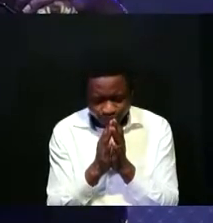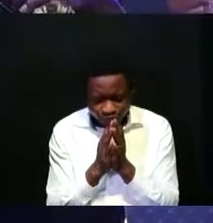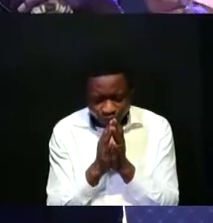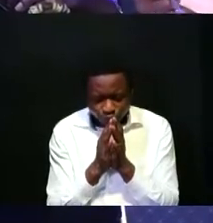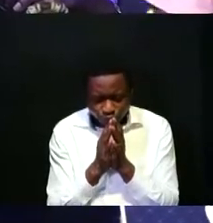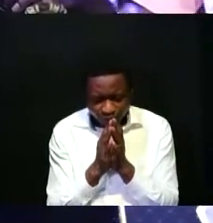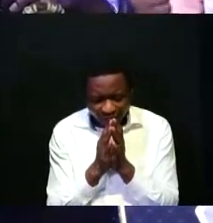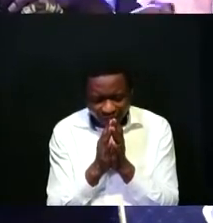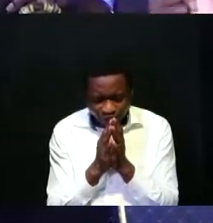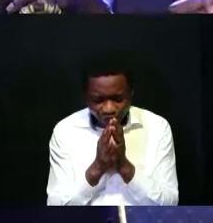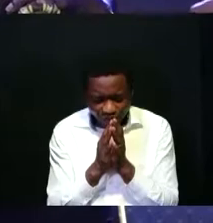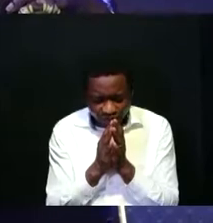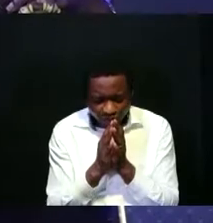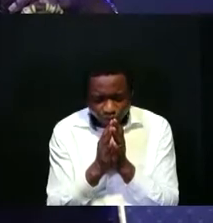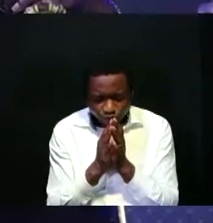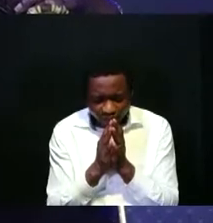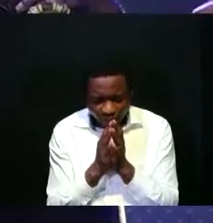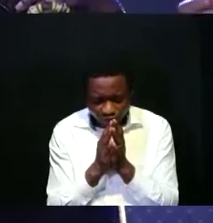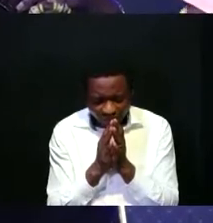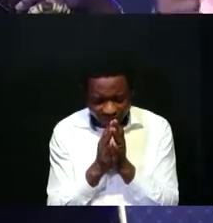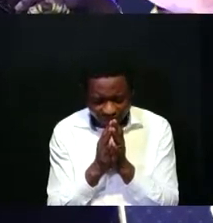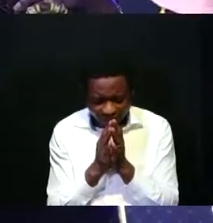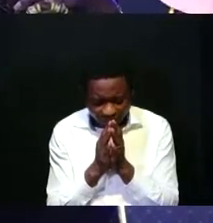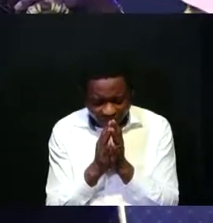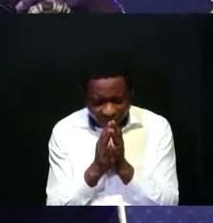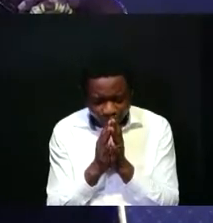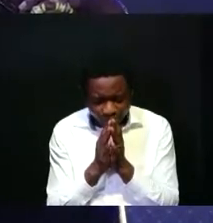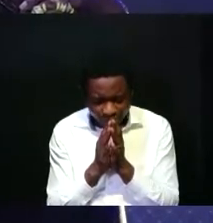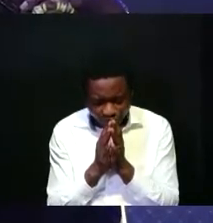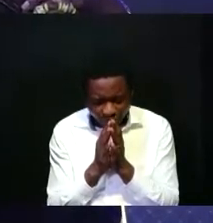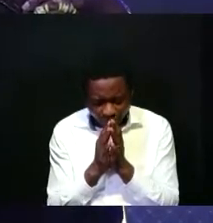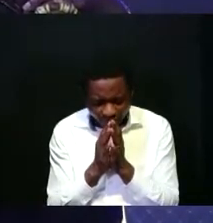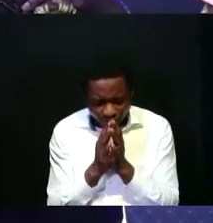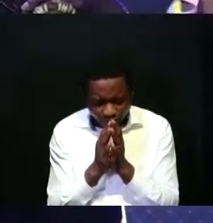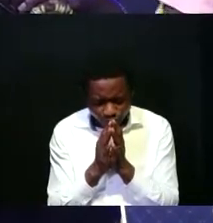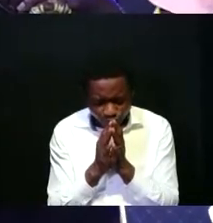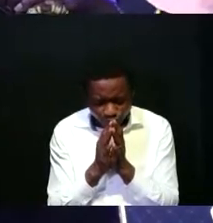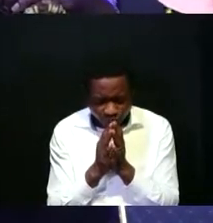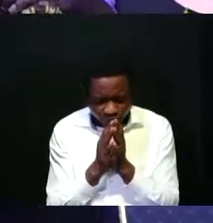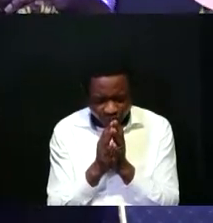We are praying for broken marriages, oh Lord. Make it